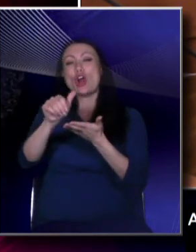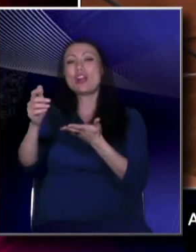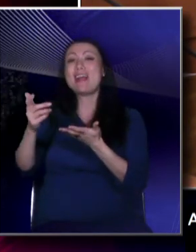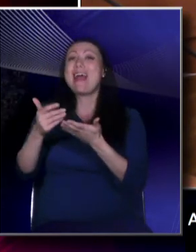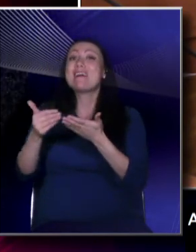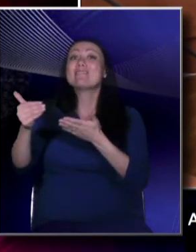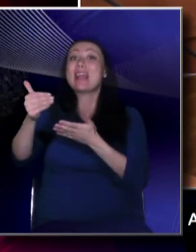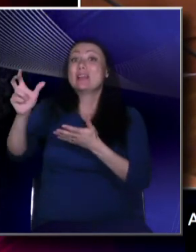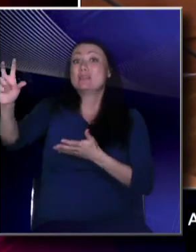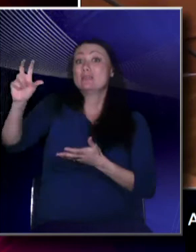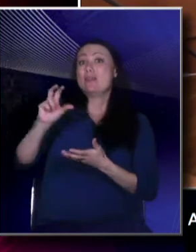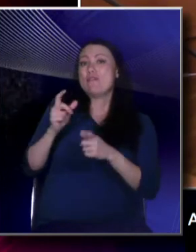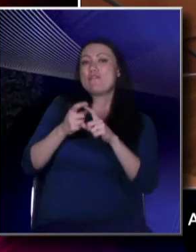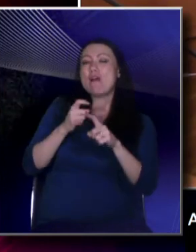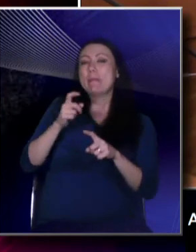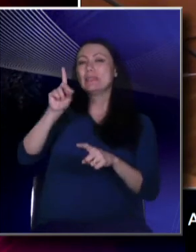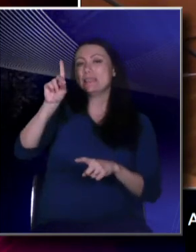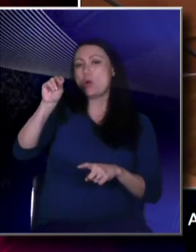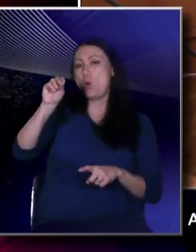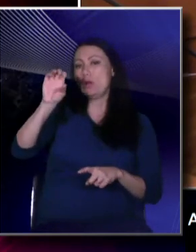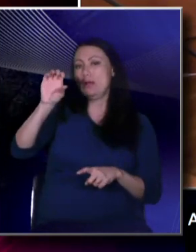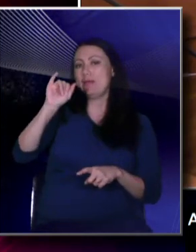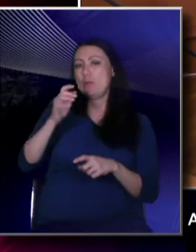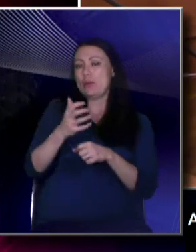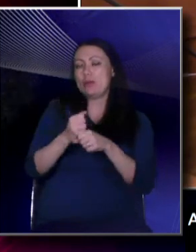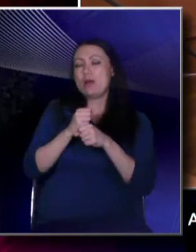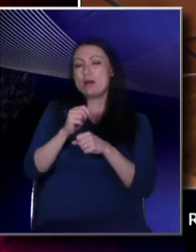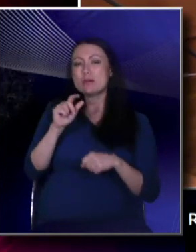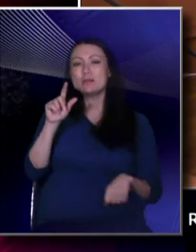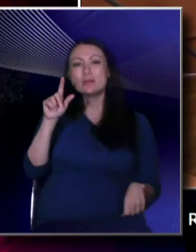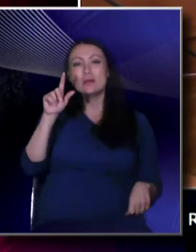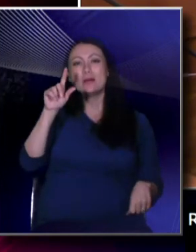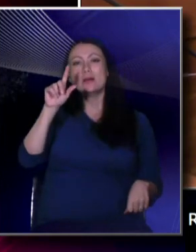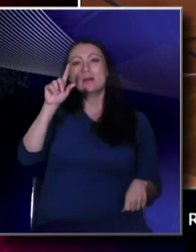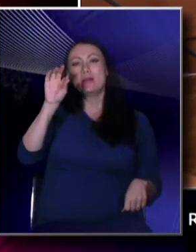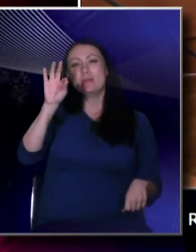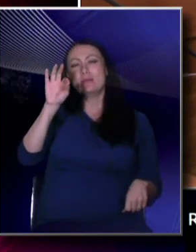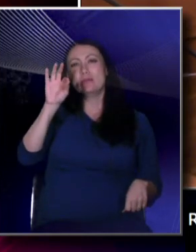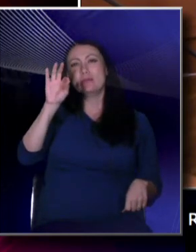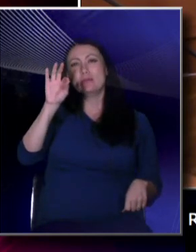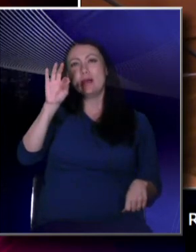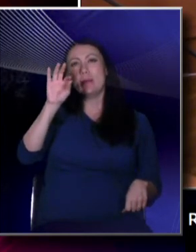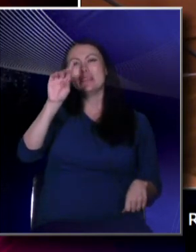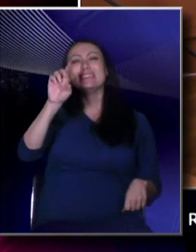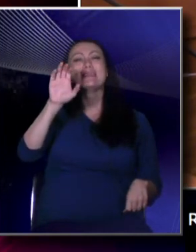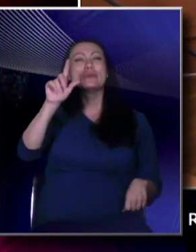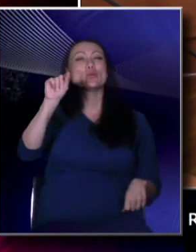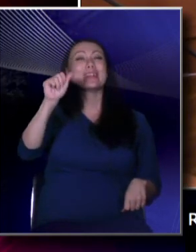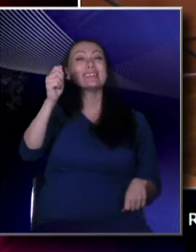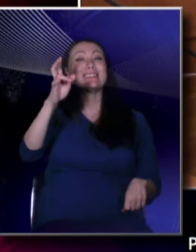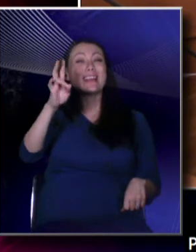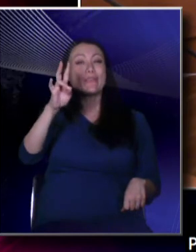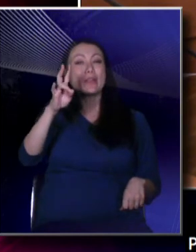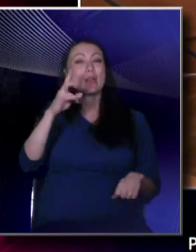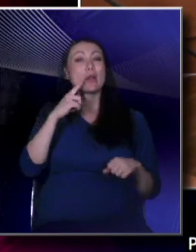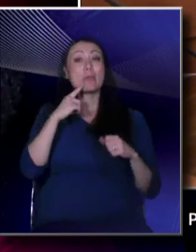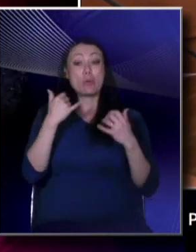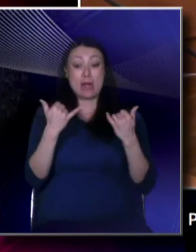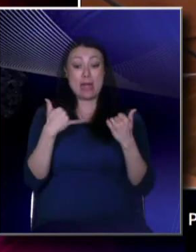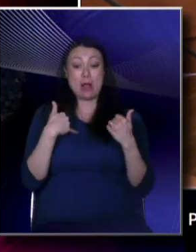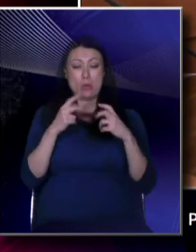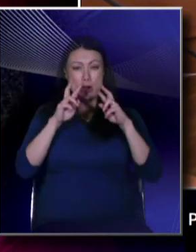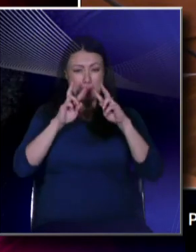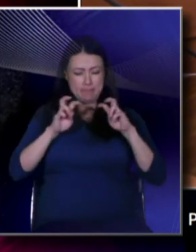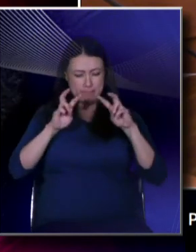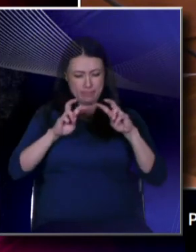Education that was received in September 2017, but we are currently performing some additional analysis